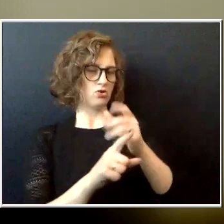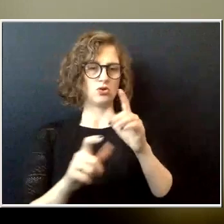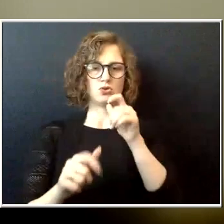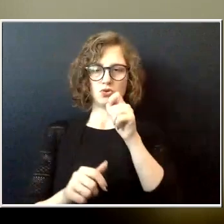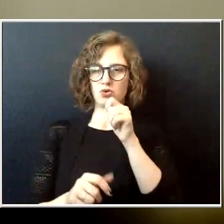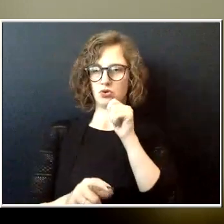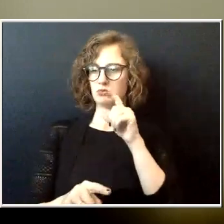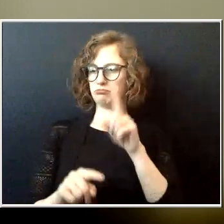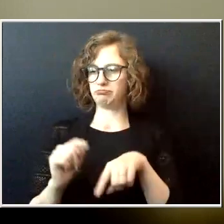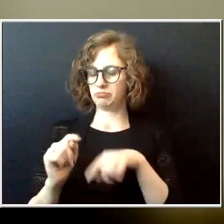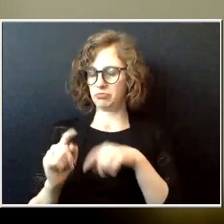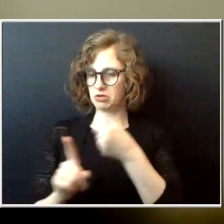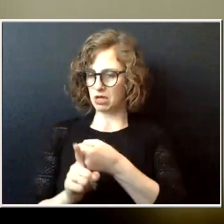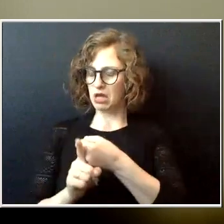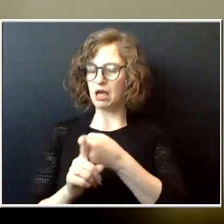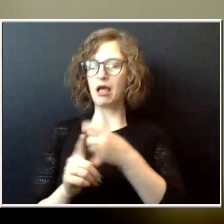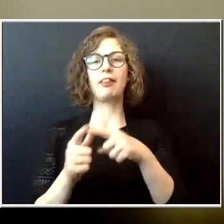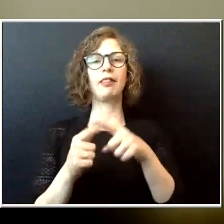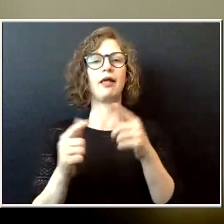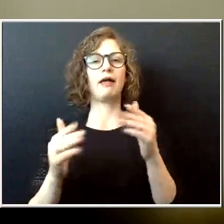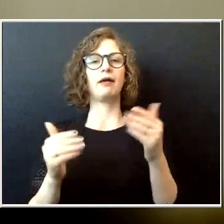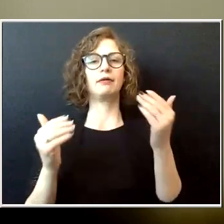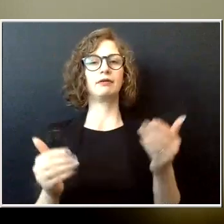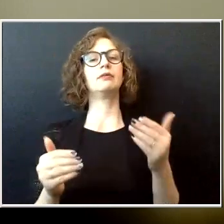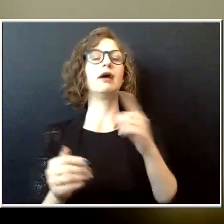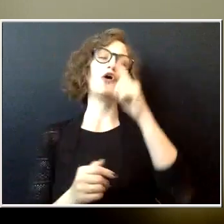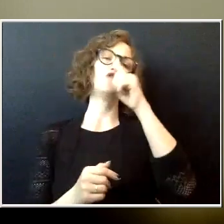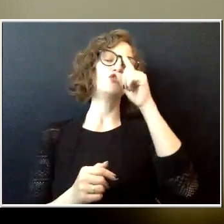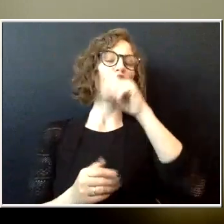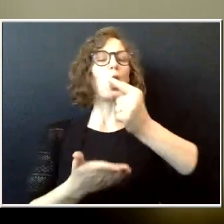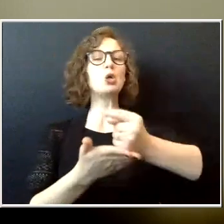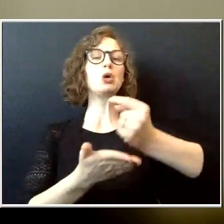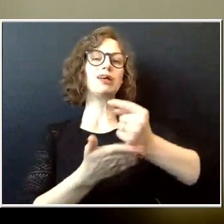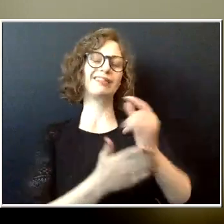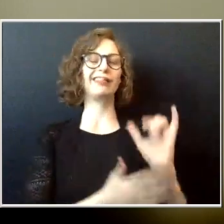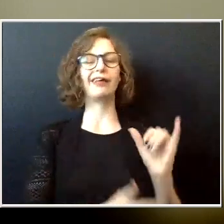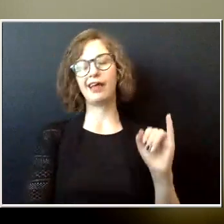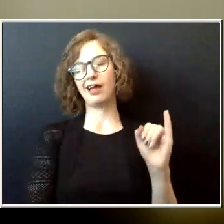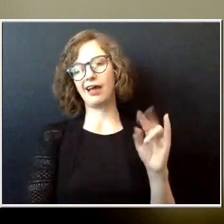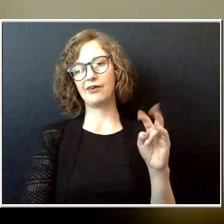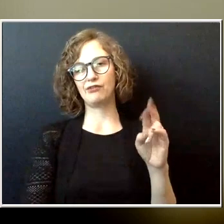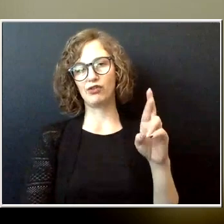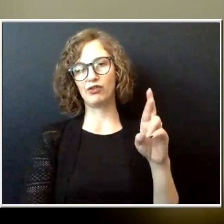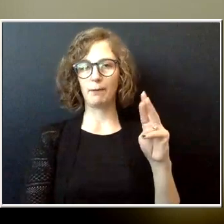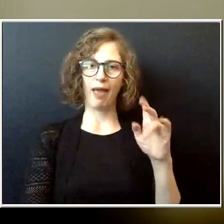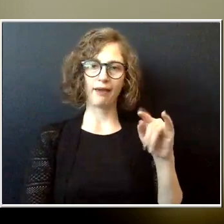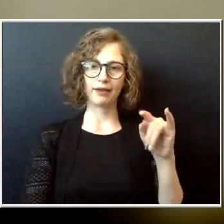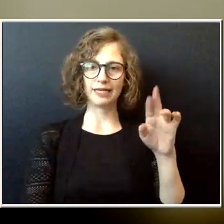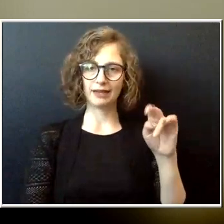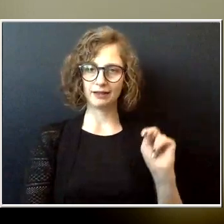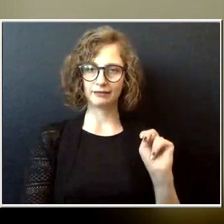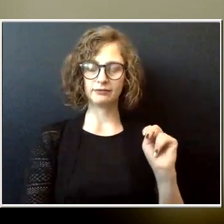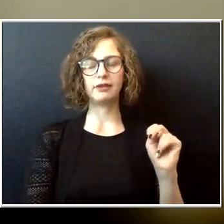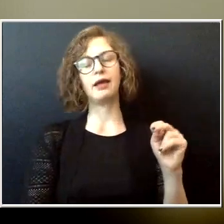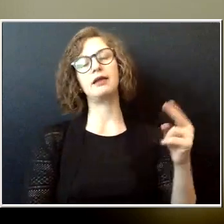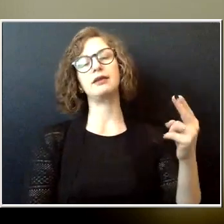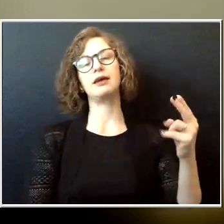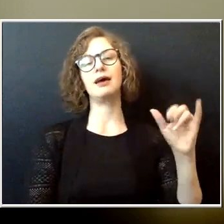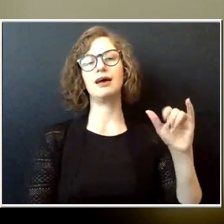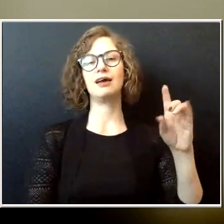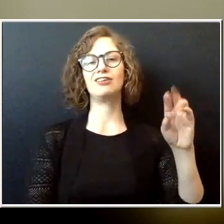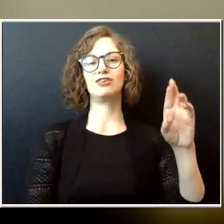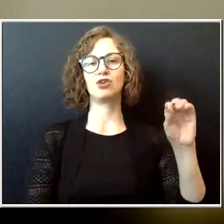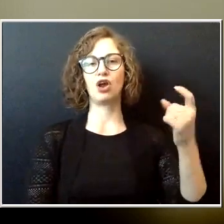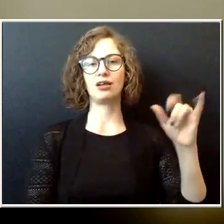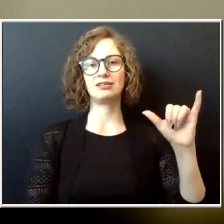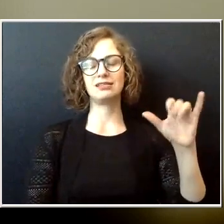to false treatments such as ivermectin and hydroxychloroquine, which were championed by certain